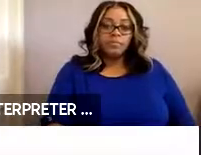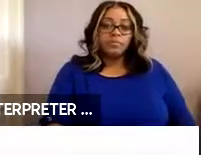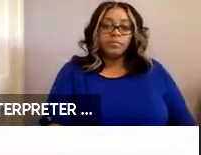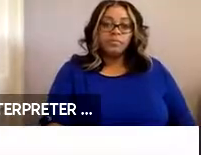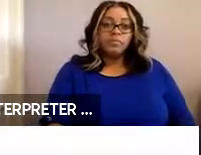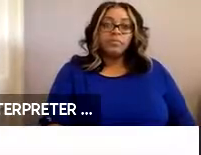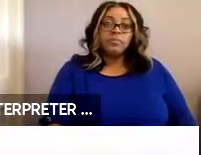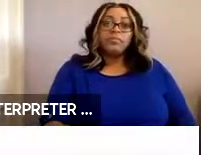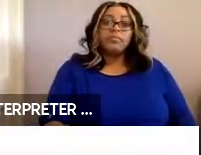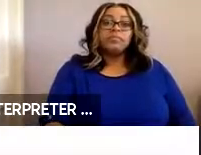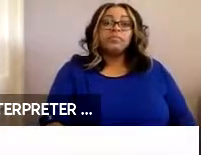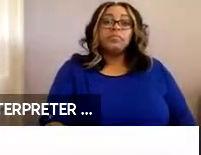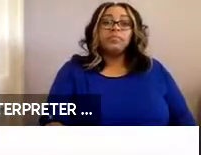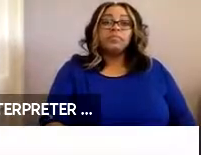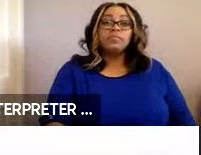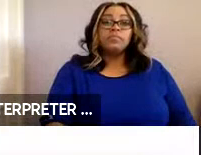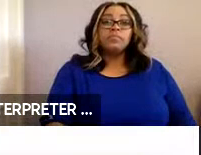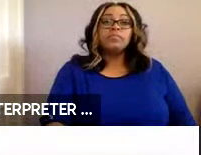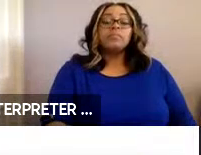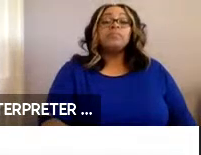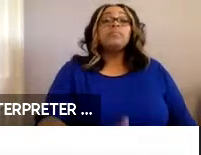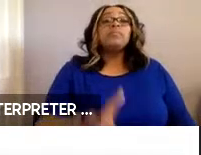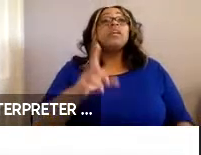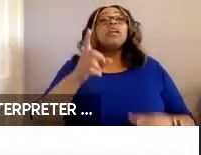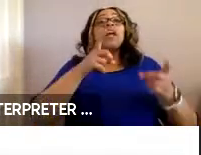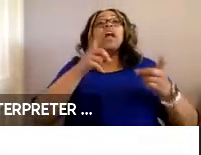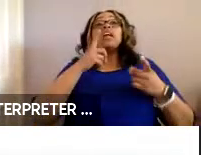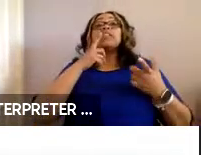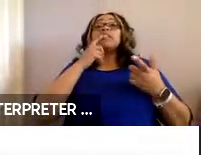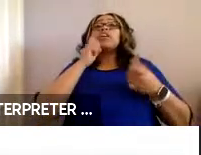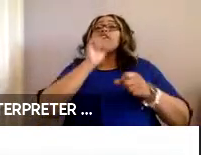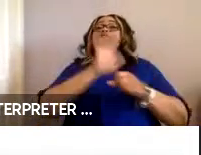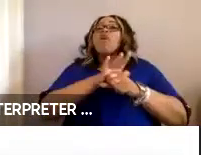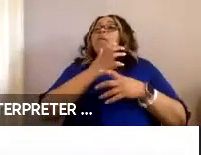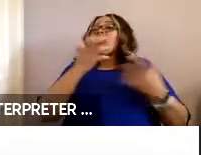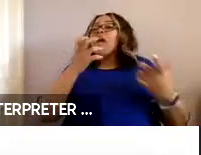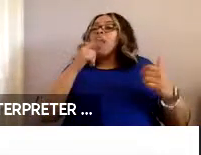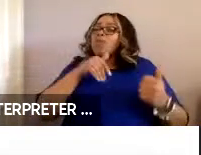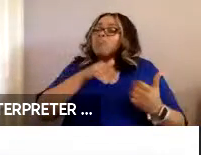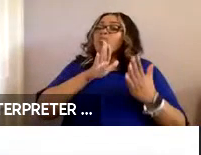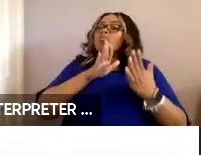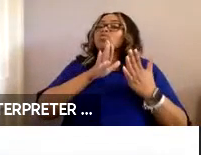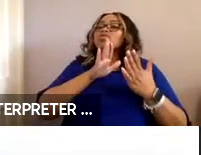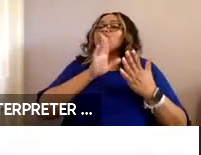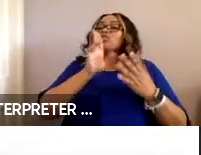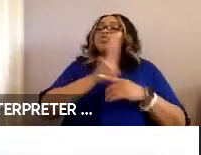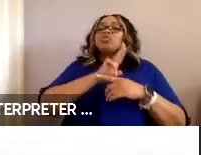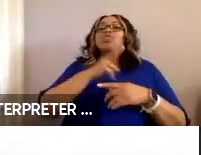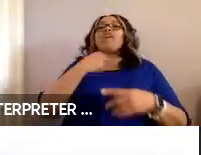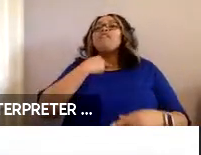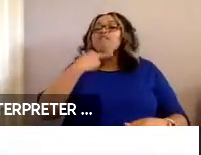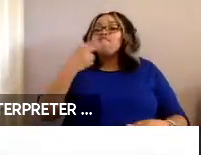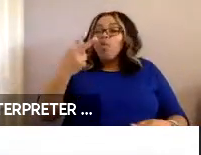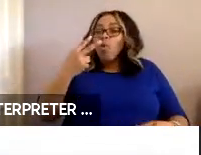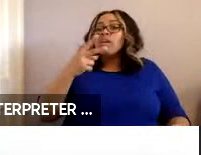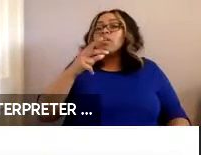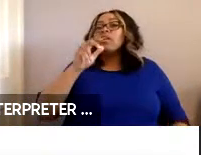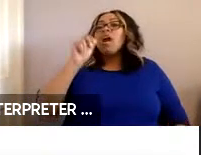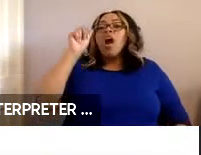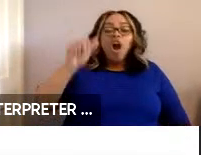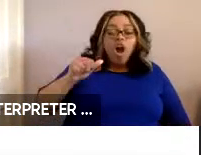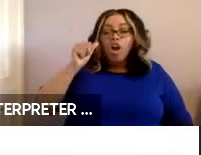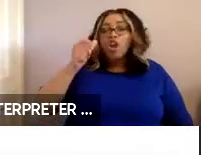So the design component of the focus group confirmed a lot of common design approaches using voice and audio or